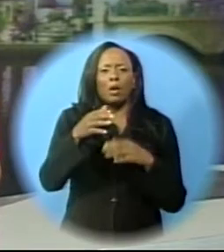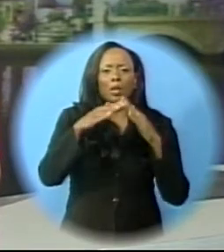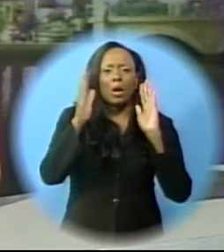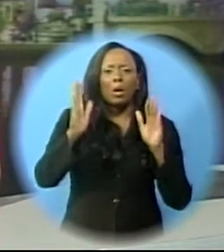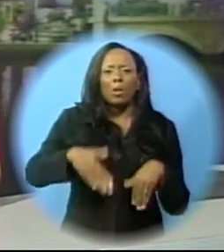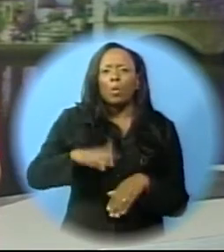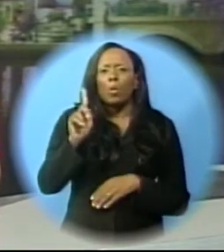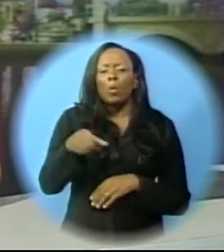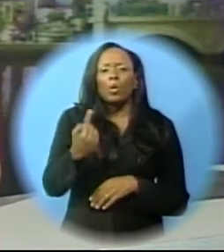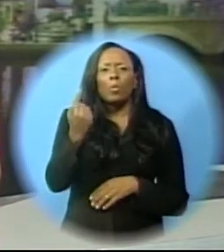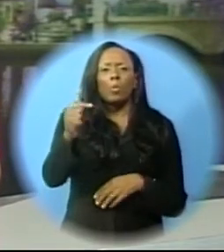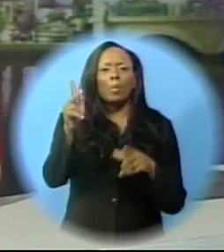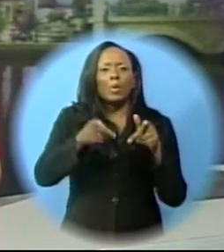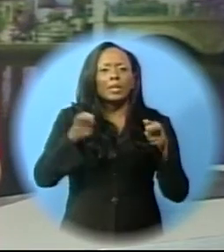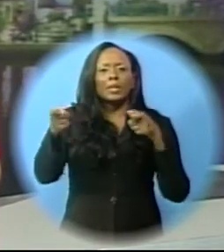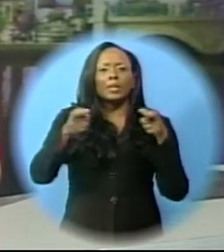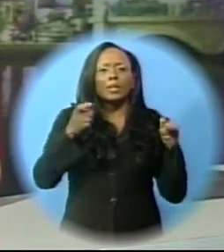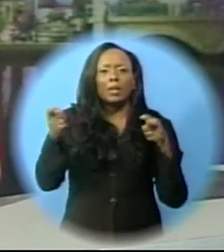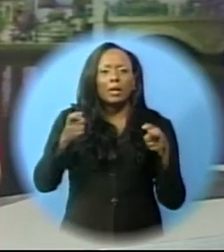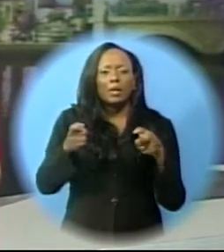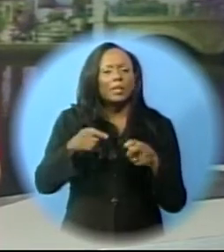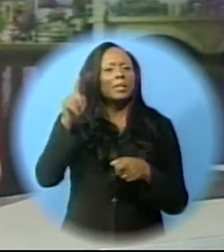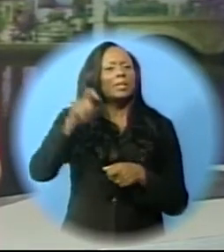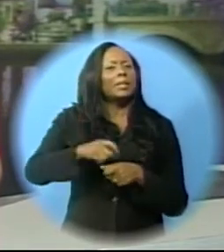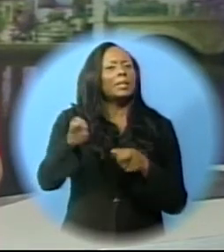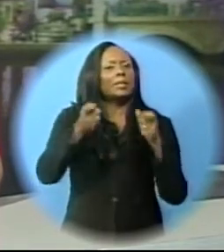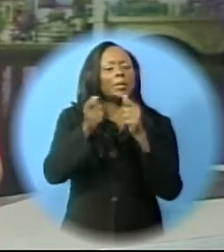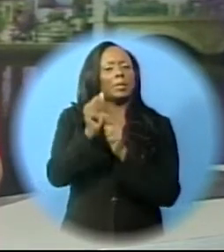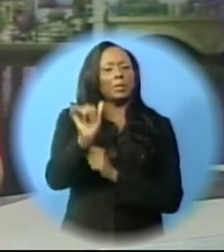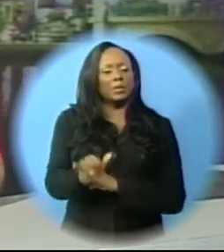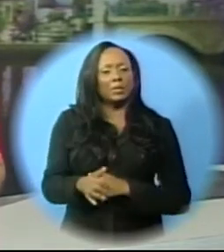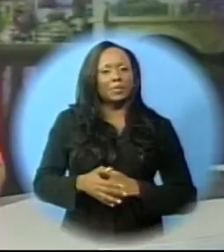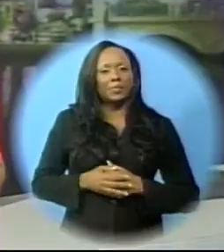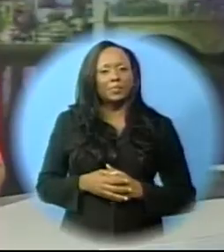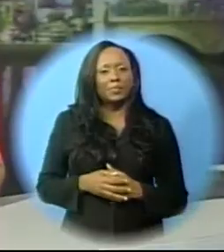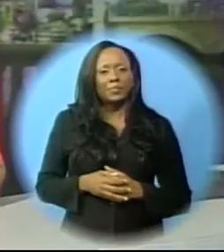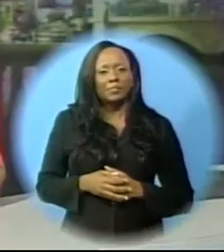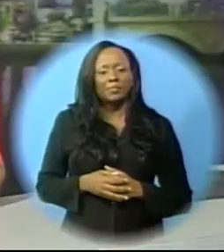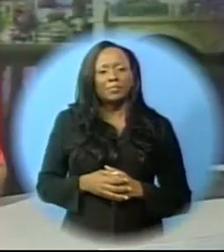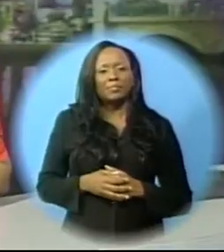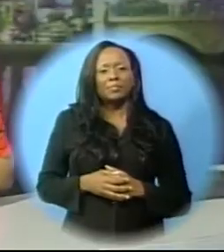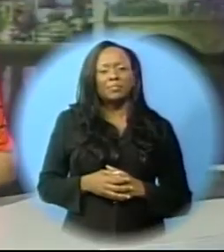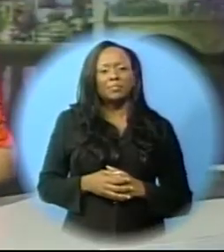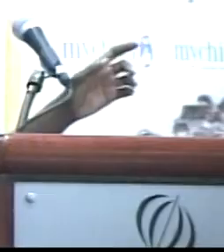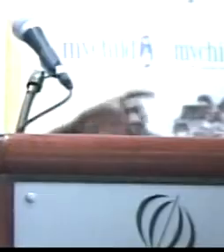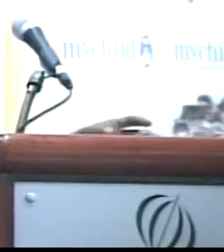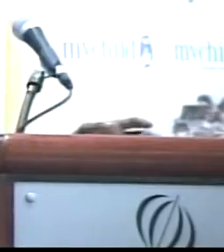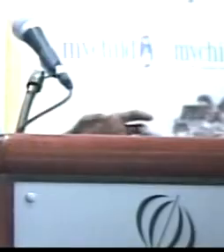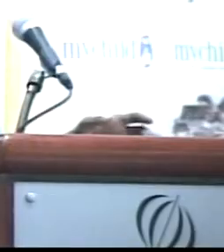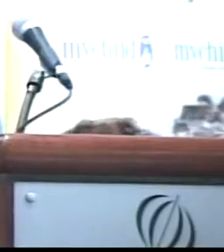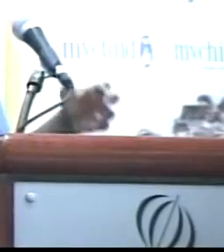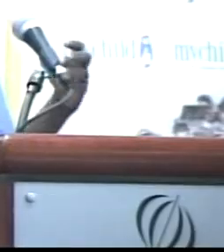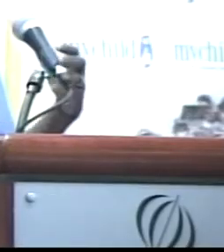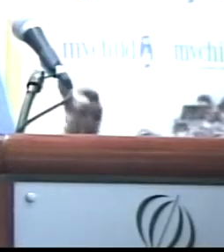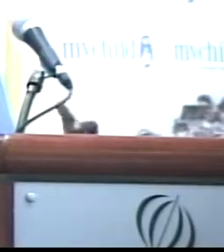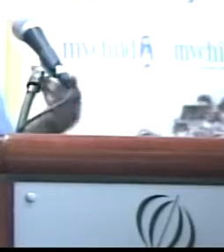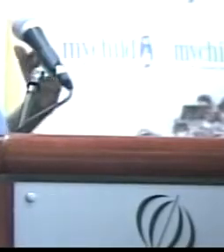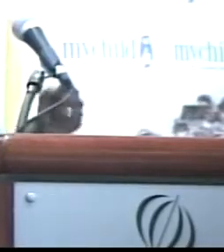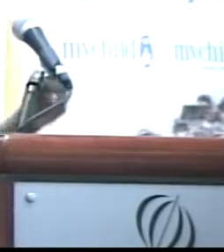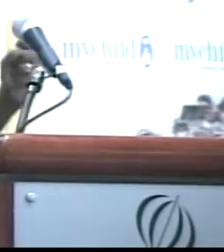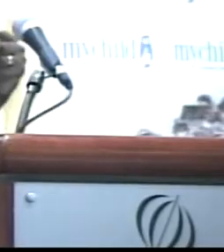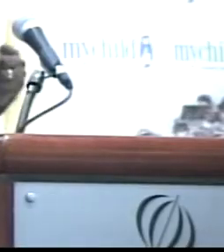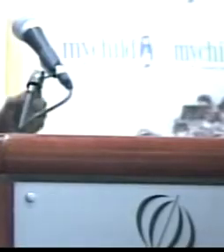single-parent-headed households in the region also needs to be seriously addressed. I am troubled when I